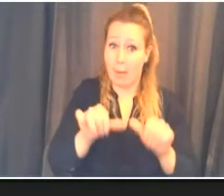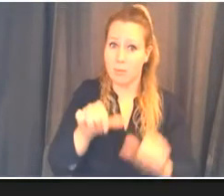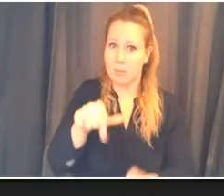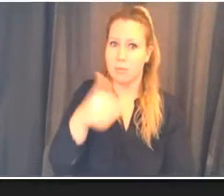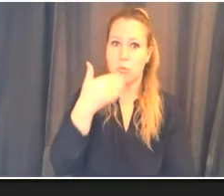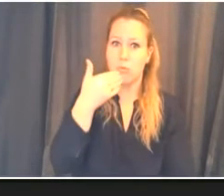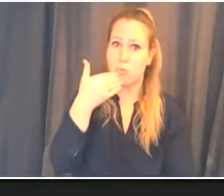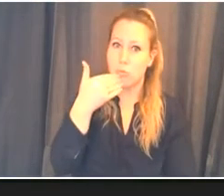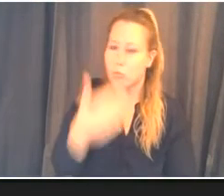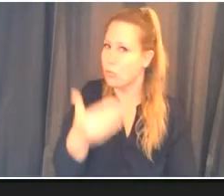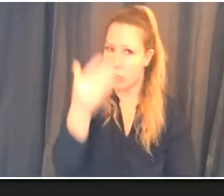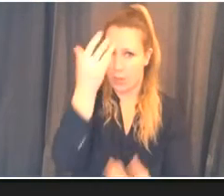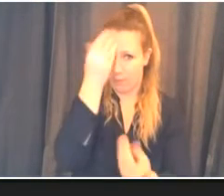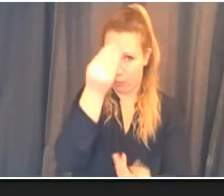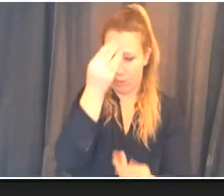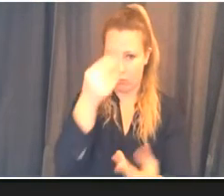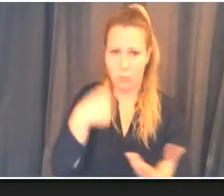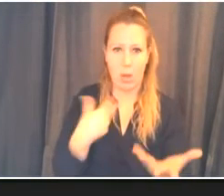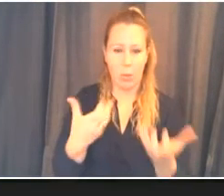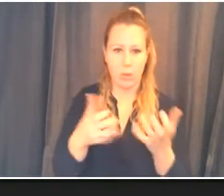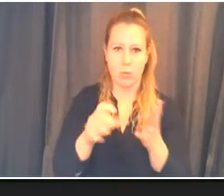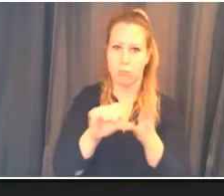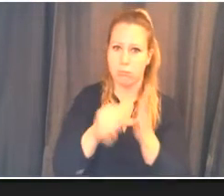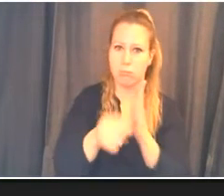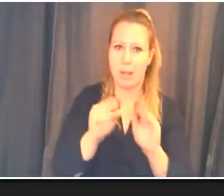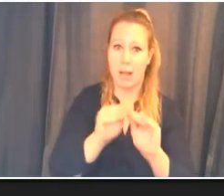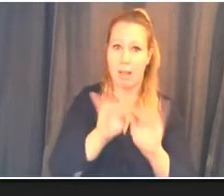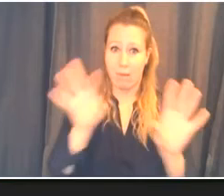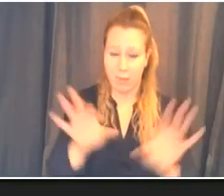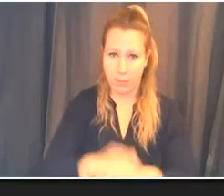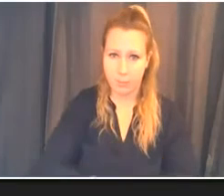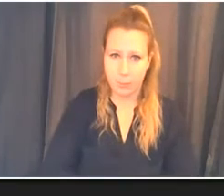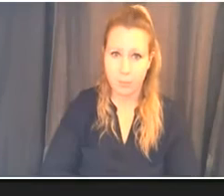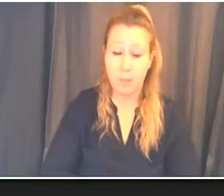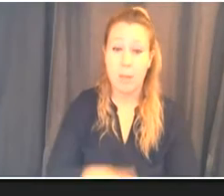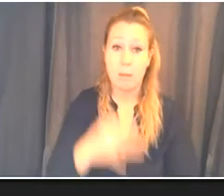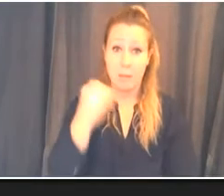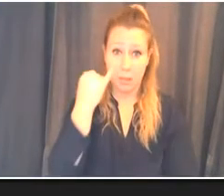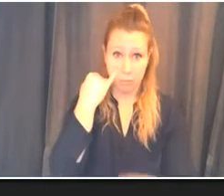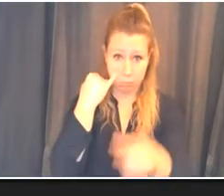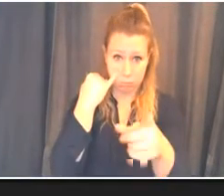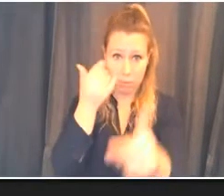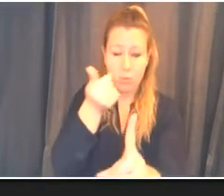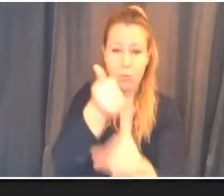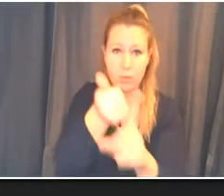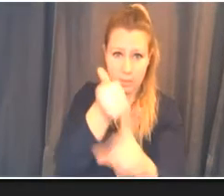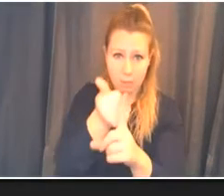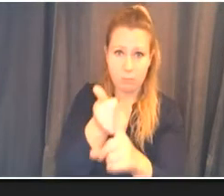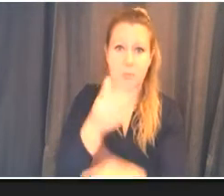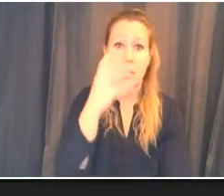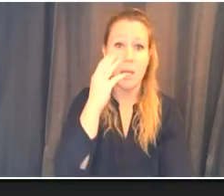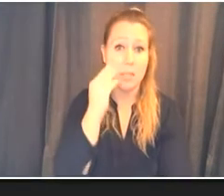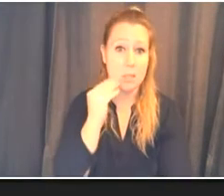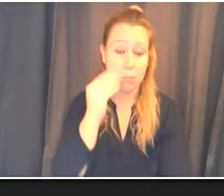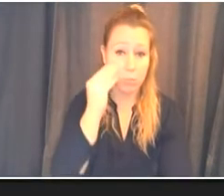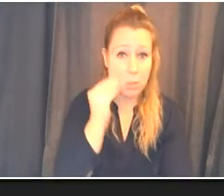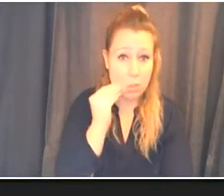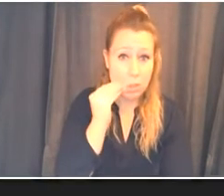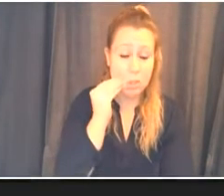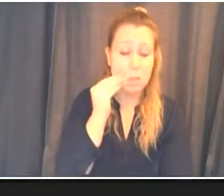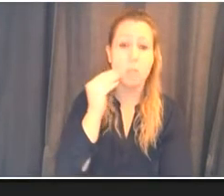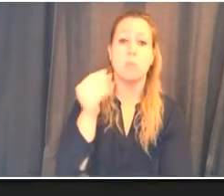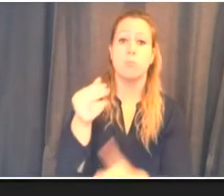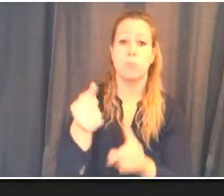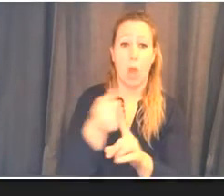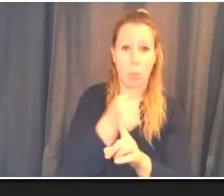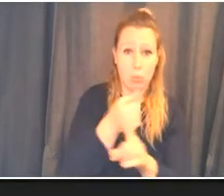domestic violence do you call one of the providers what is your first touch point in terms of how to deal with this and once